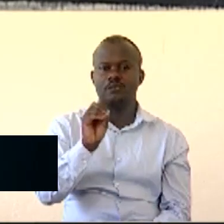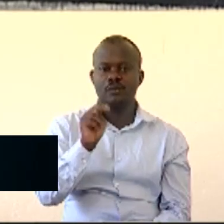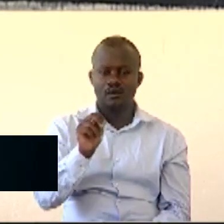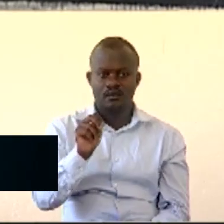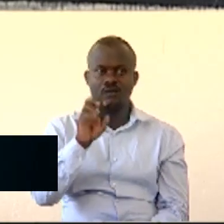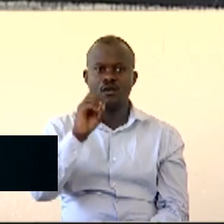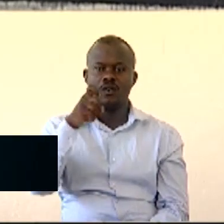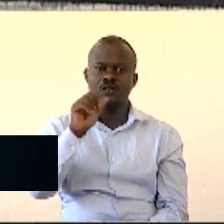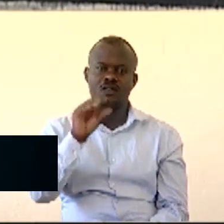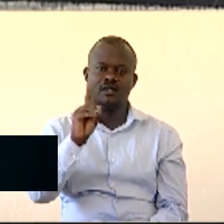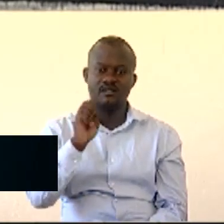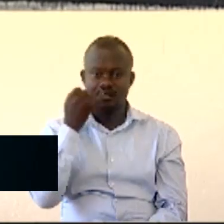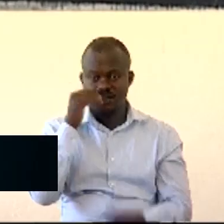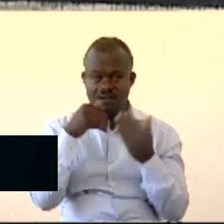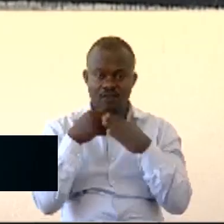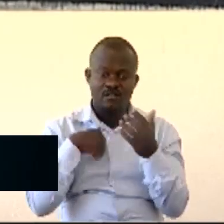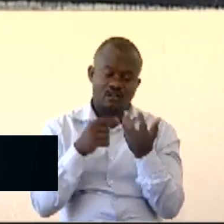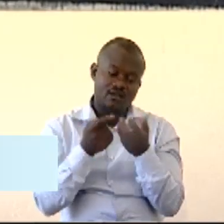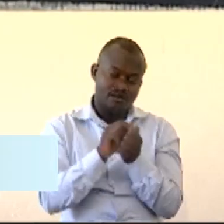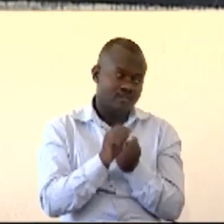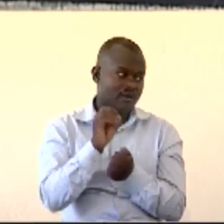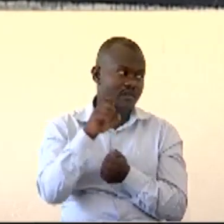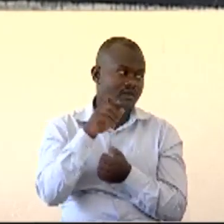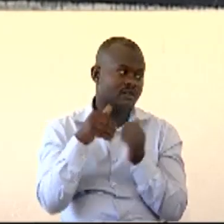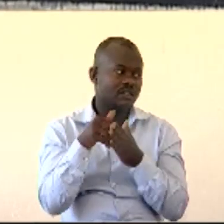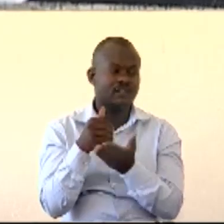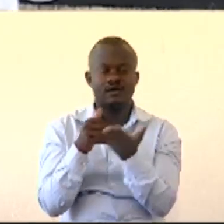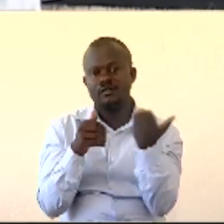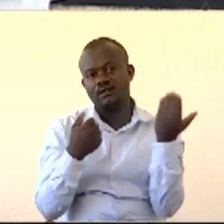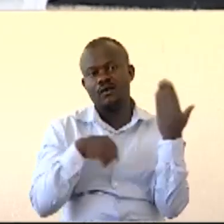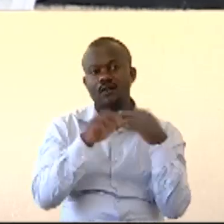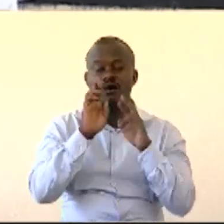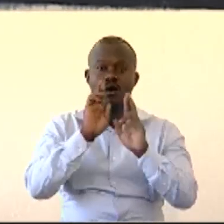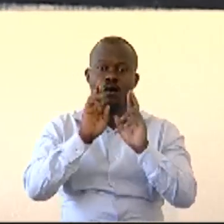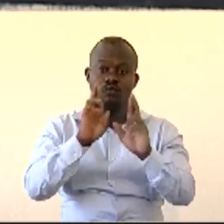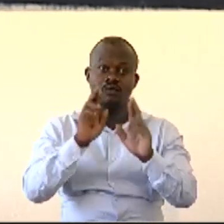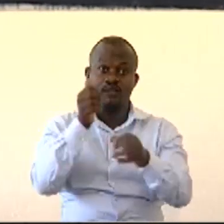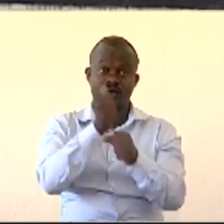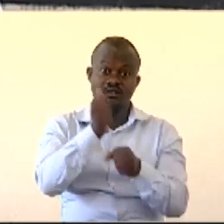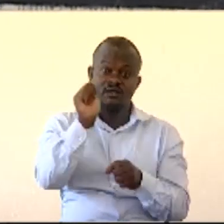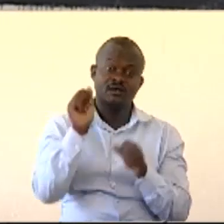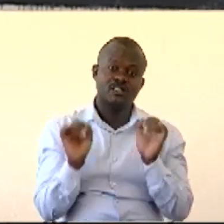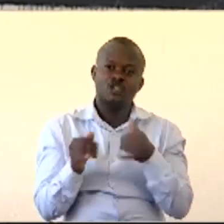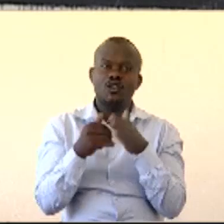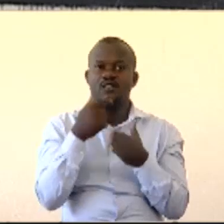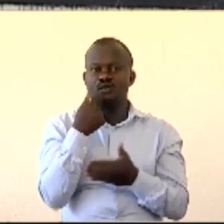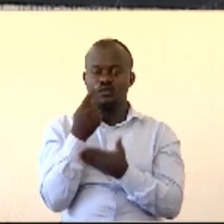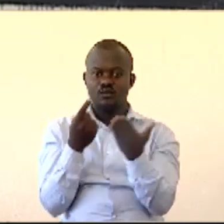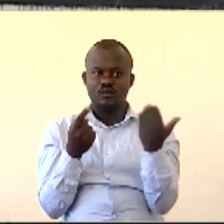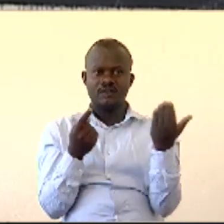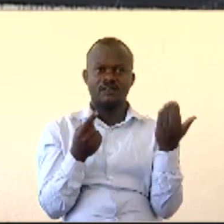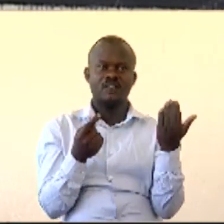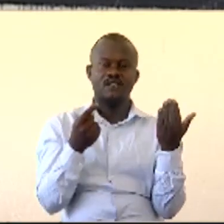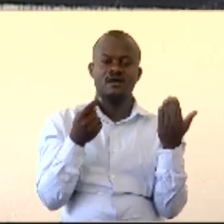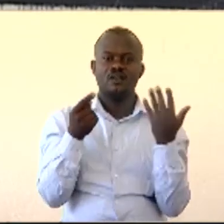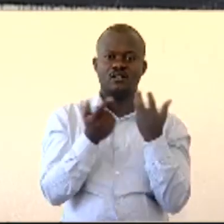dioxide. If we calculate the oxidation state there, I hope you are doing so. So try to